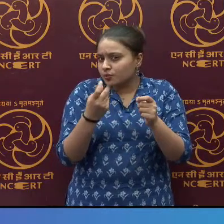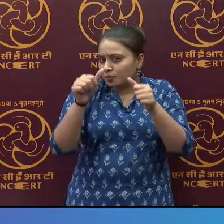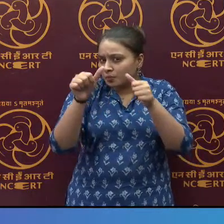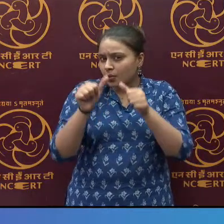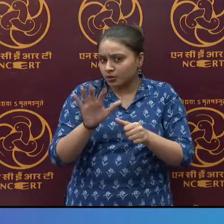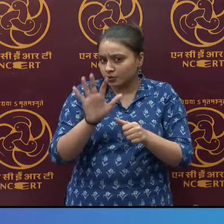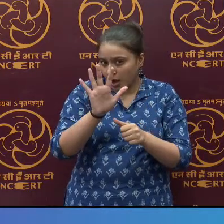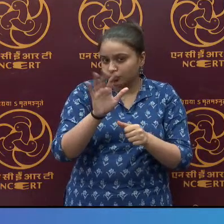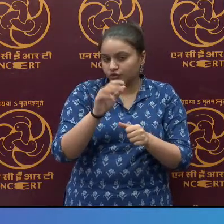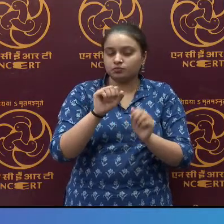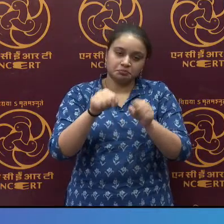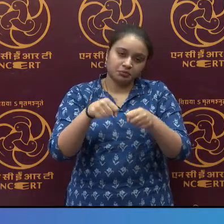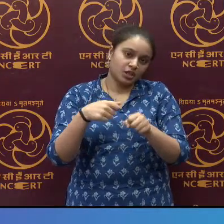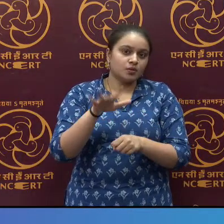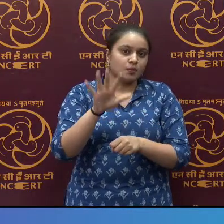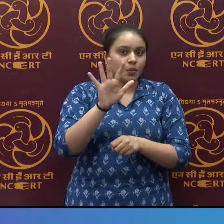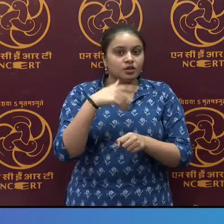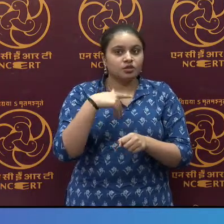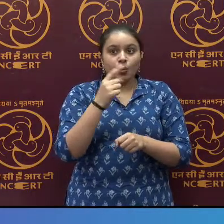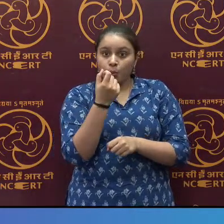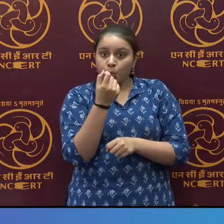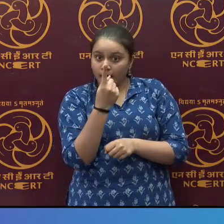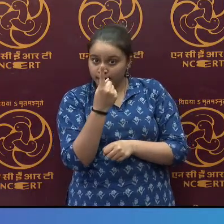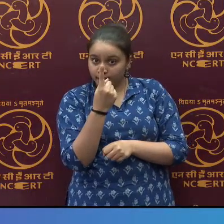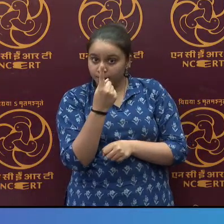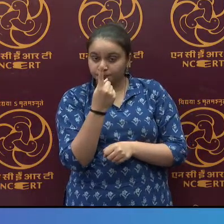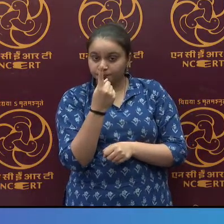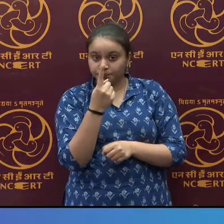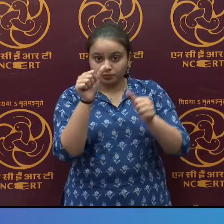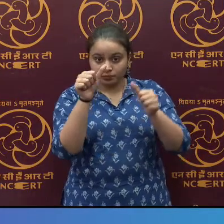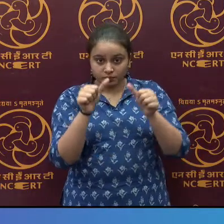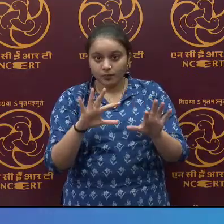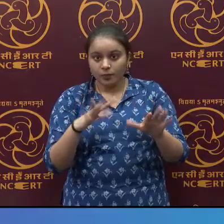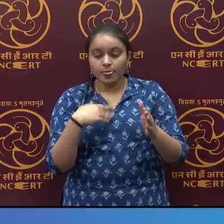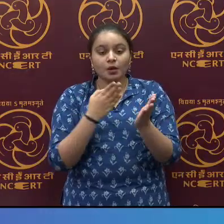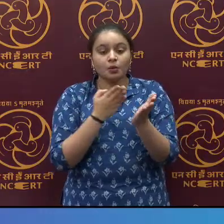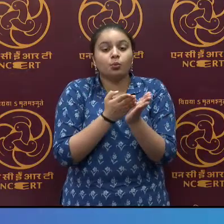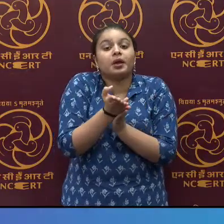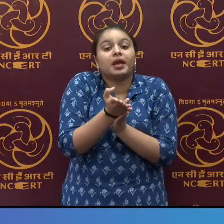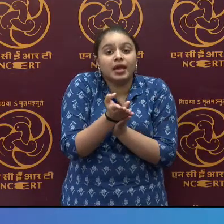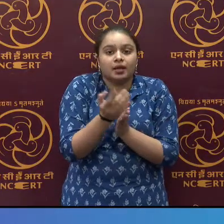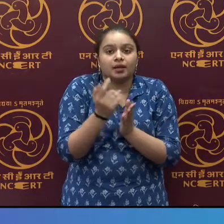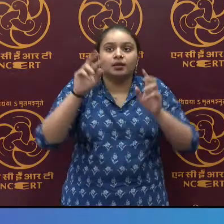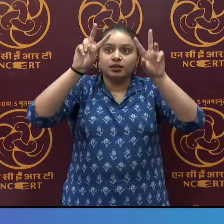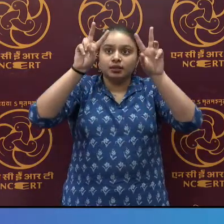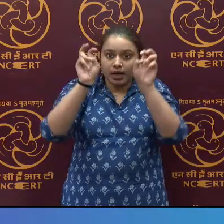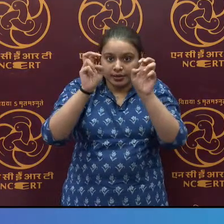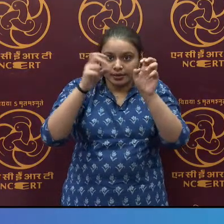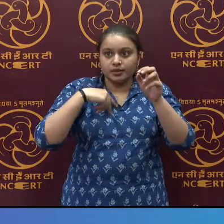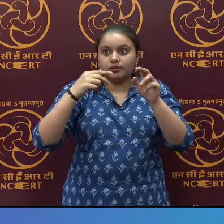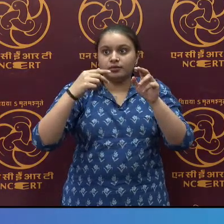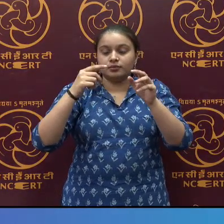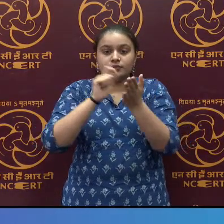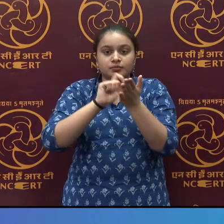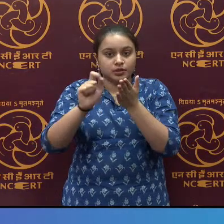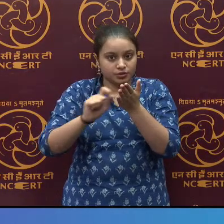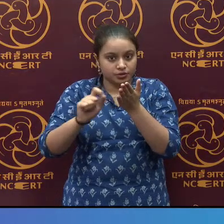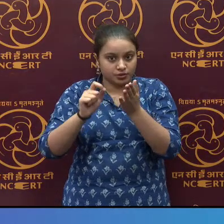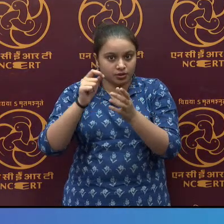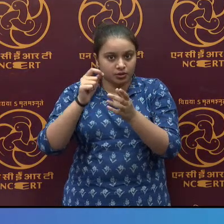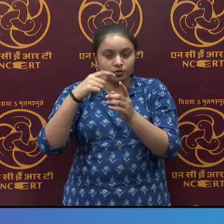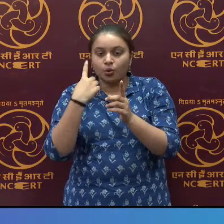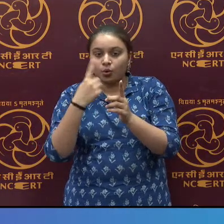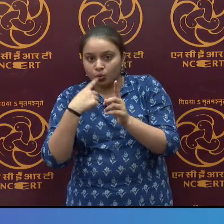marks question where 1 marks is for the basically the format where the title and the writer's name is included,